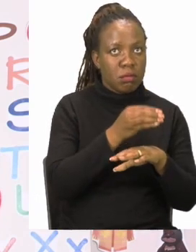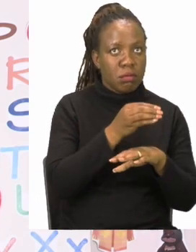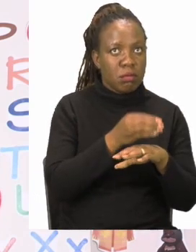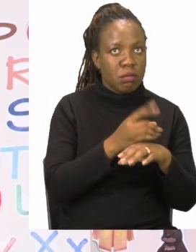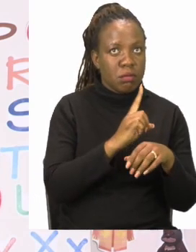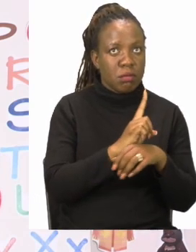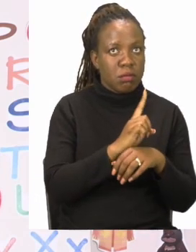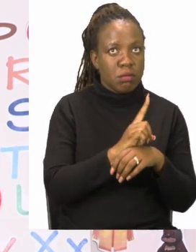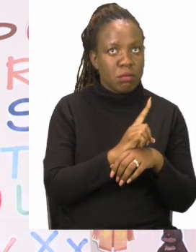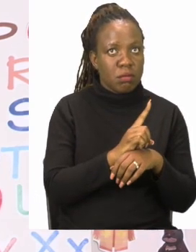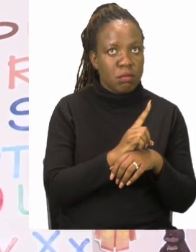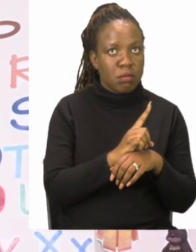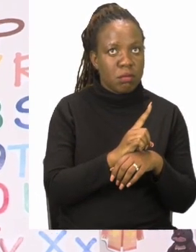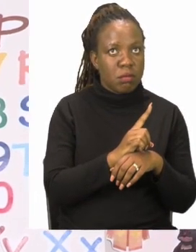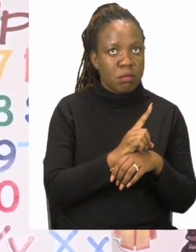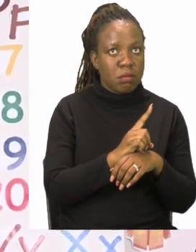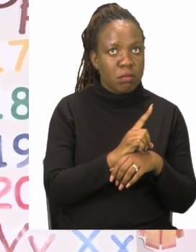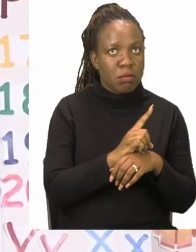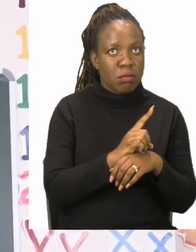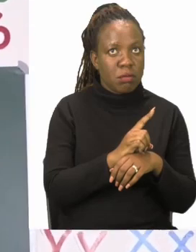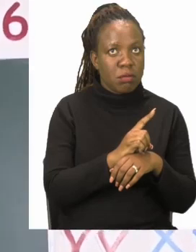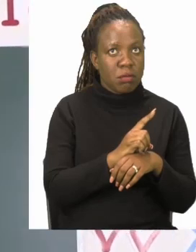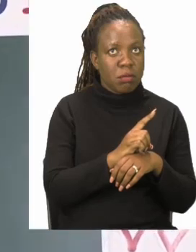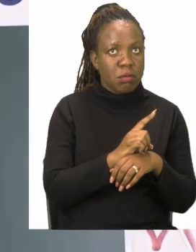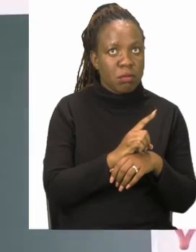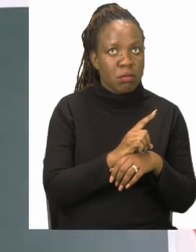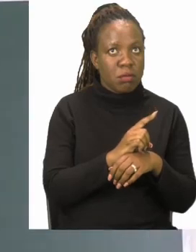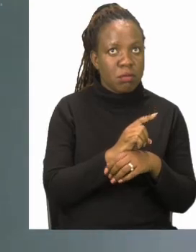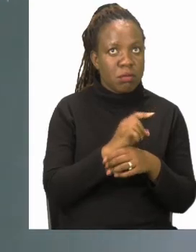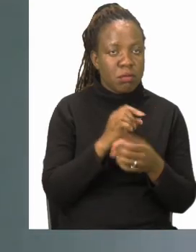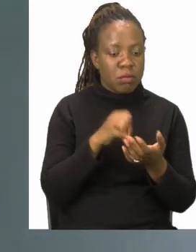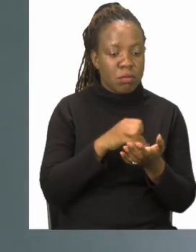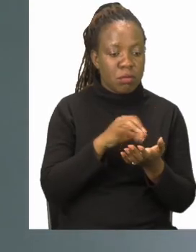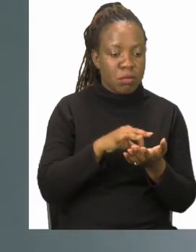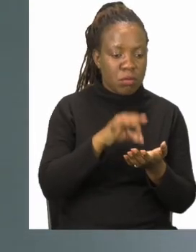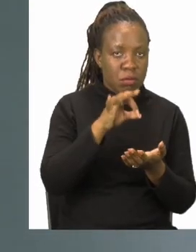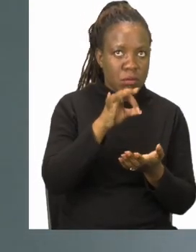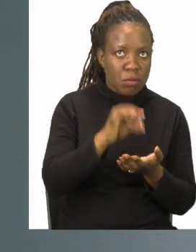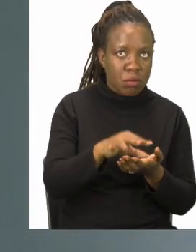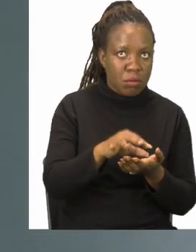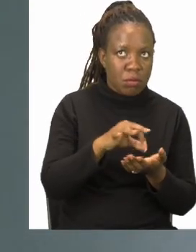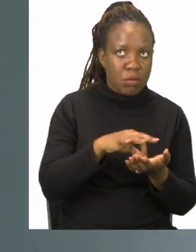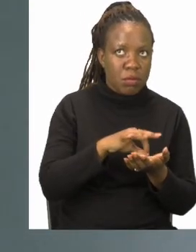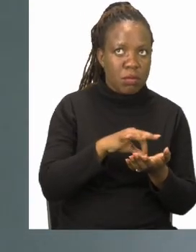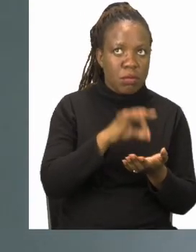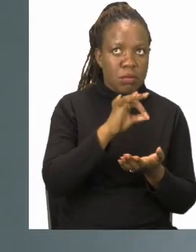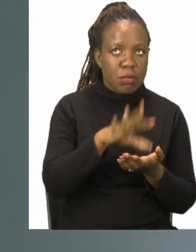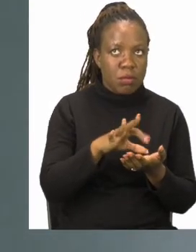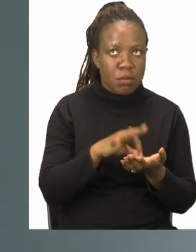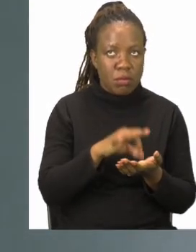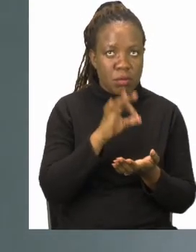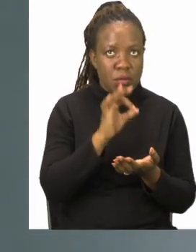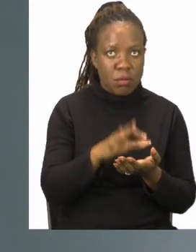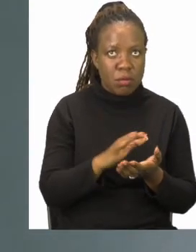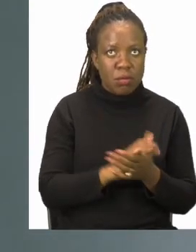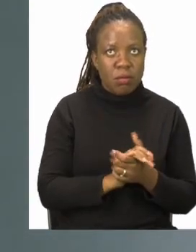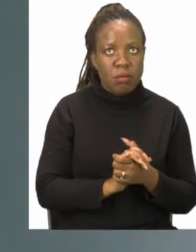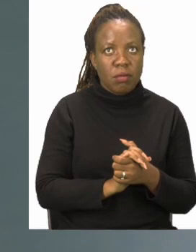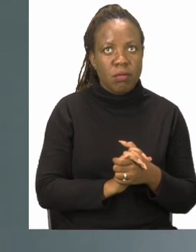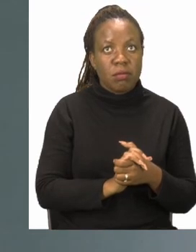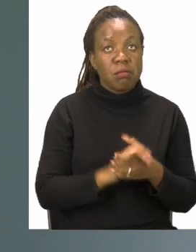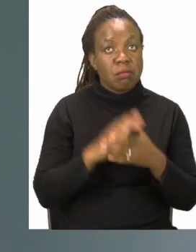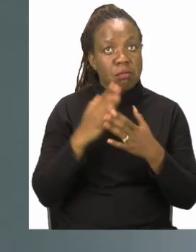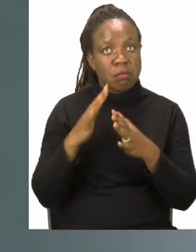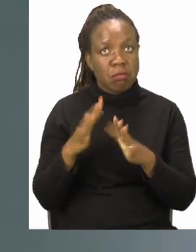picture, the seeds are sown or planted. Right. And after